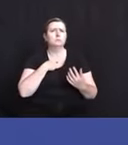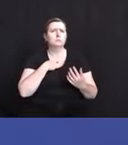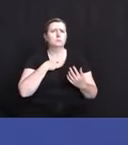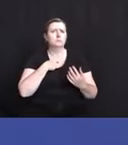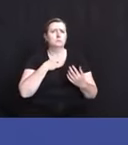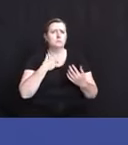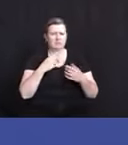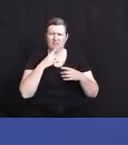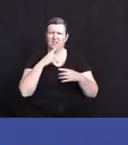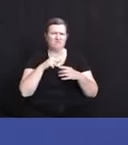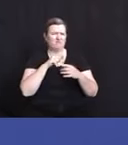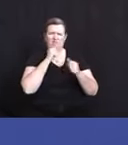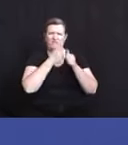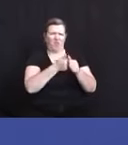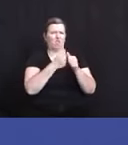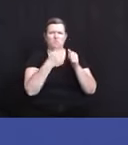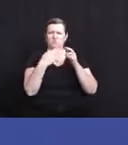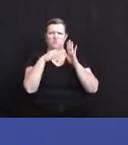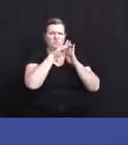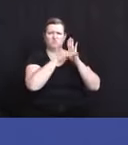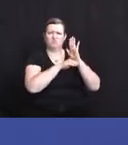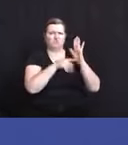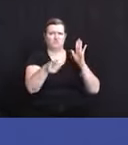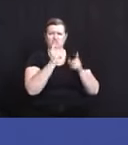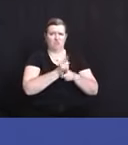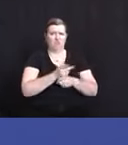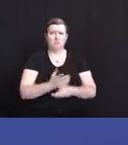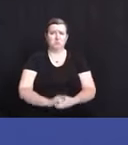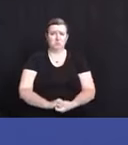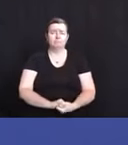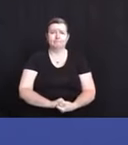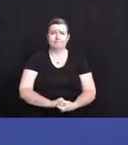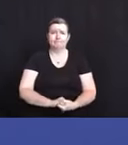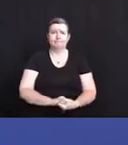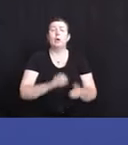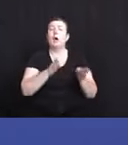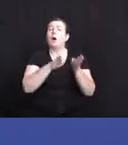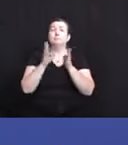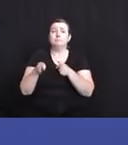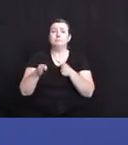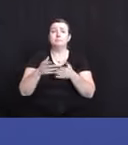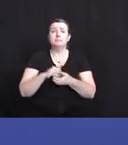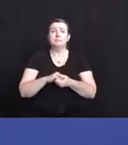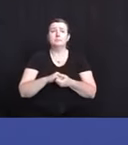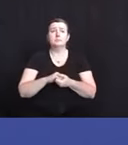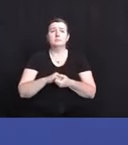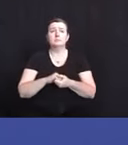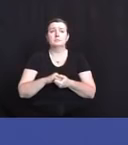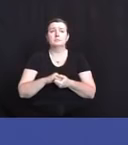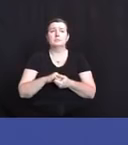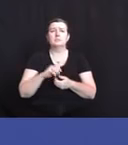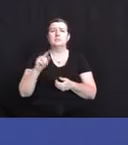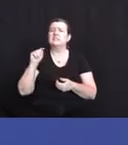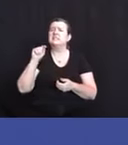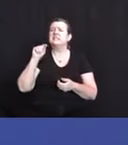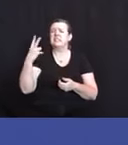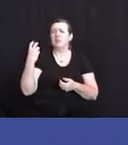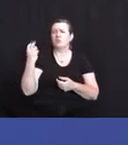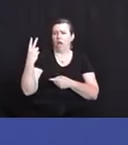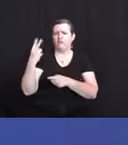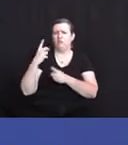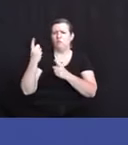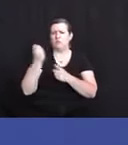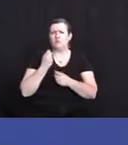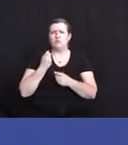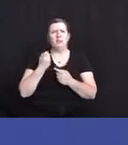question, if that's okay. Thank you. Sir, please. News 12 has been getting a lot of calls about the $600 payment,